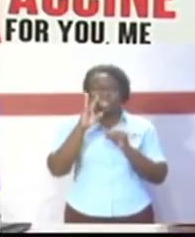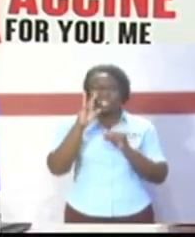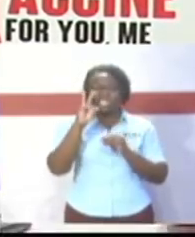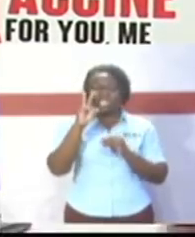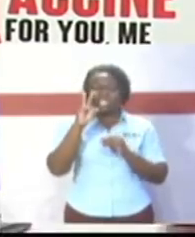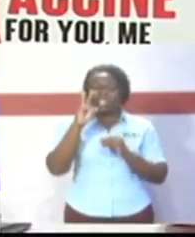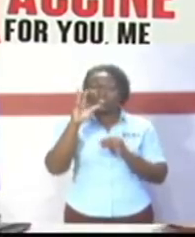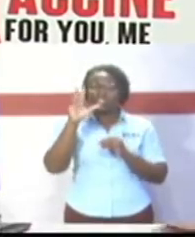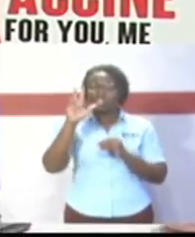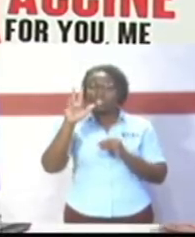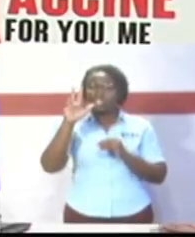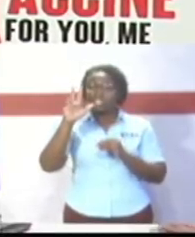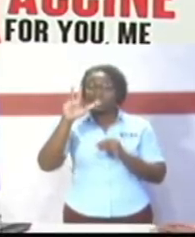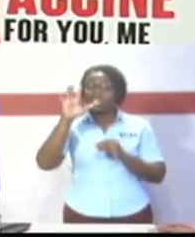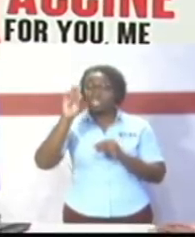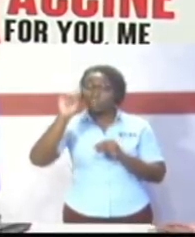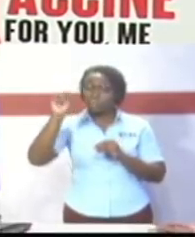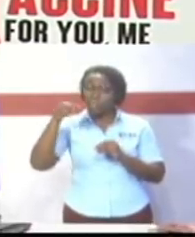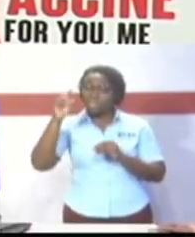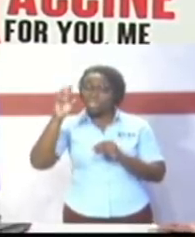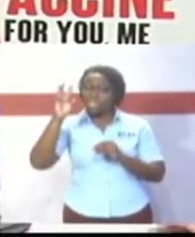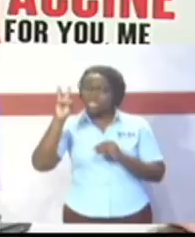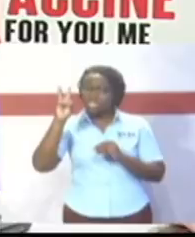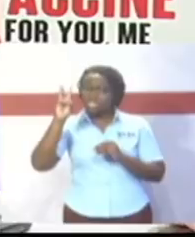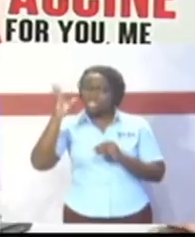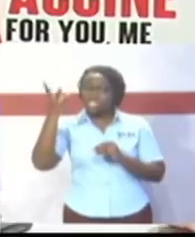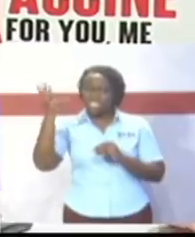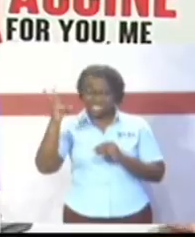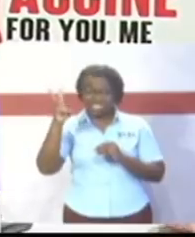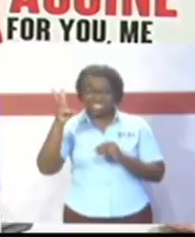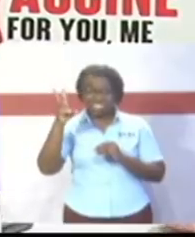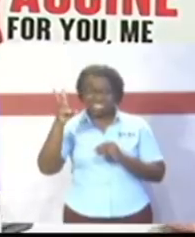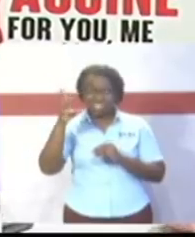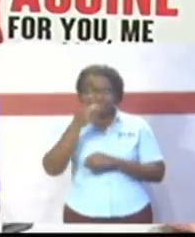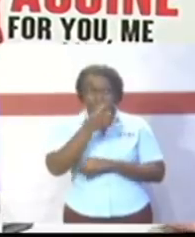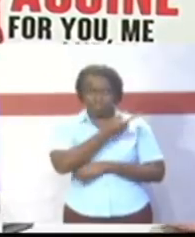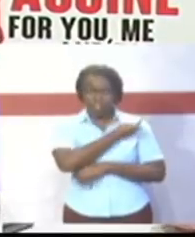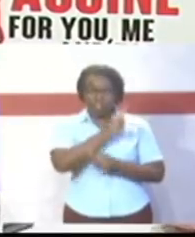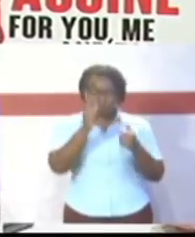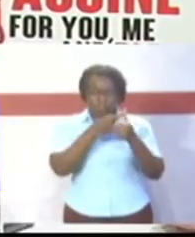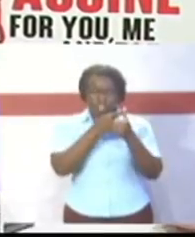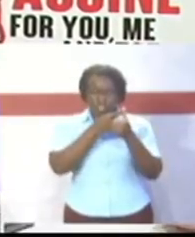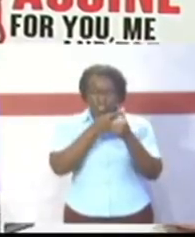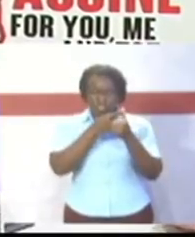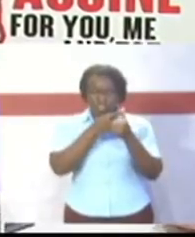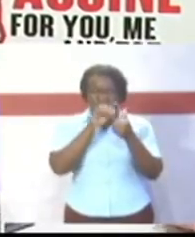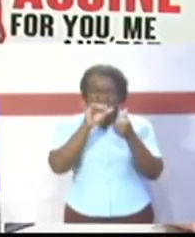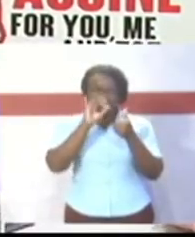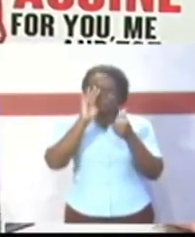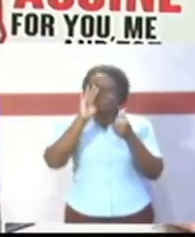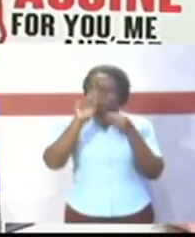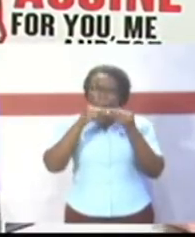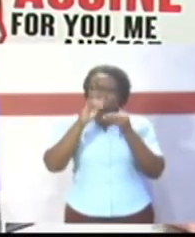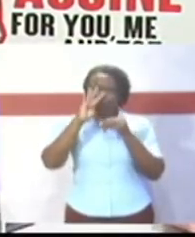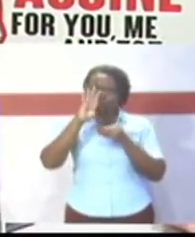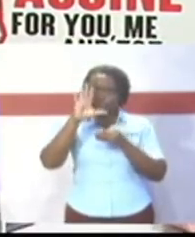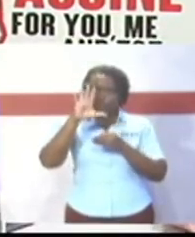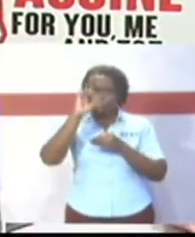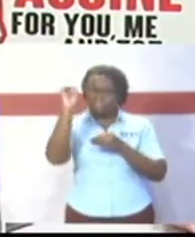shots, 637,616. which represents about 45.5% of the